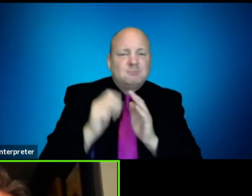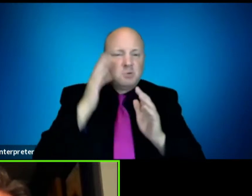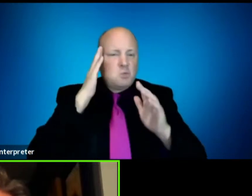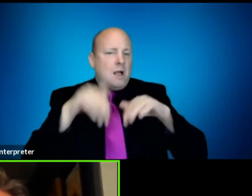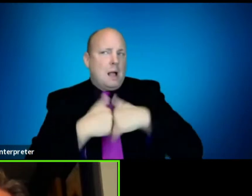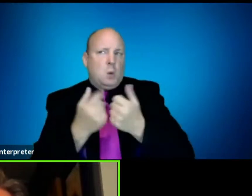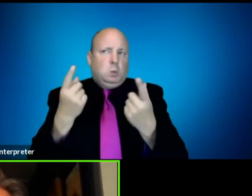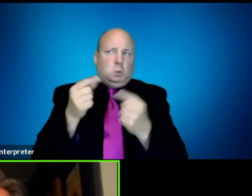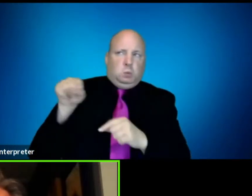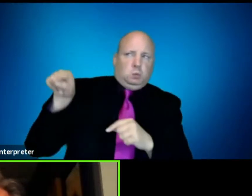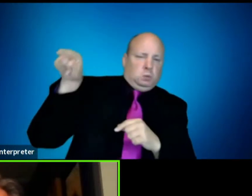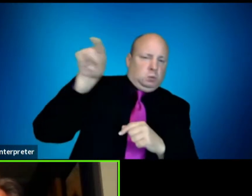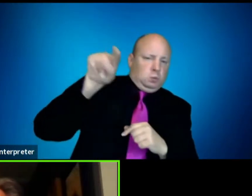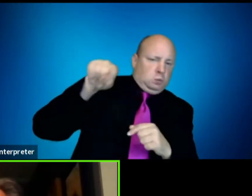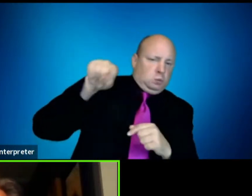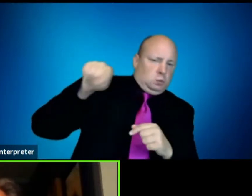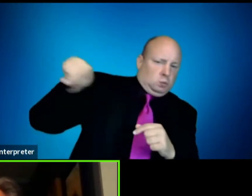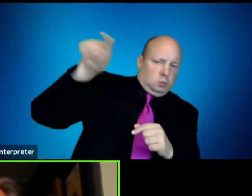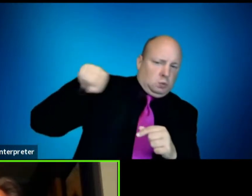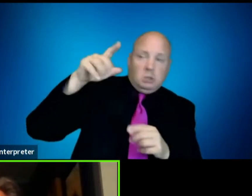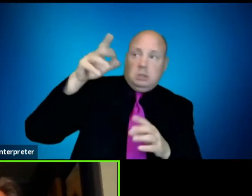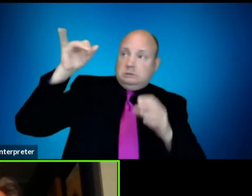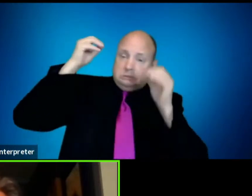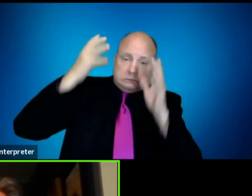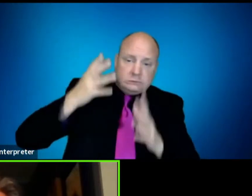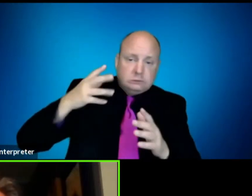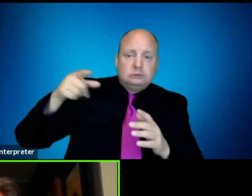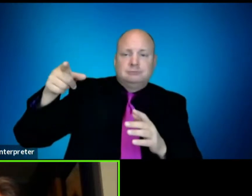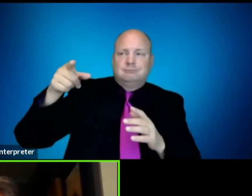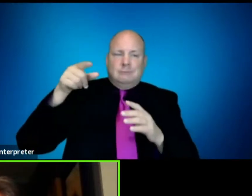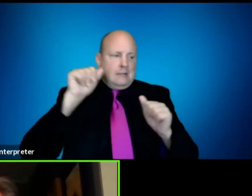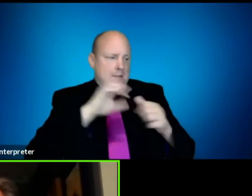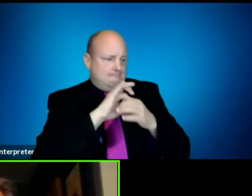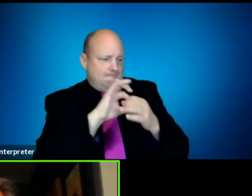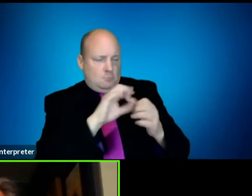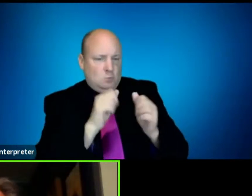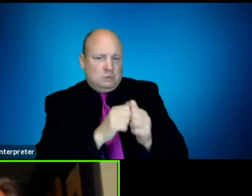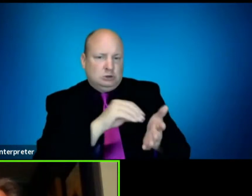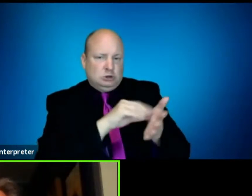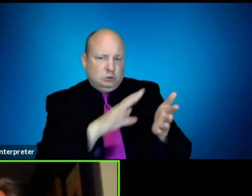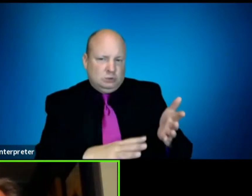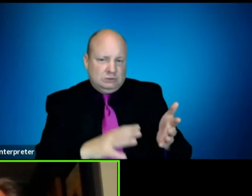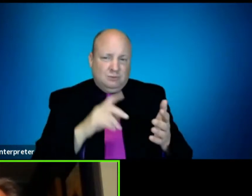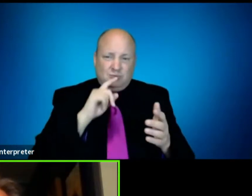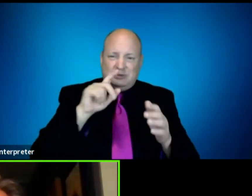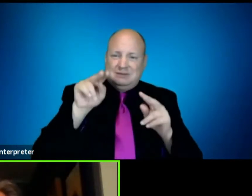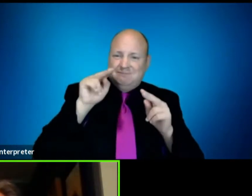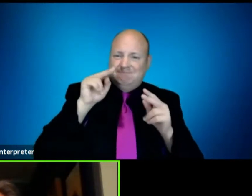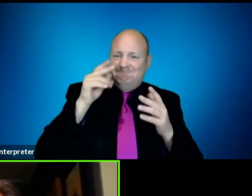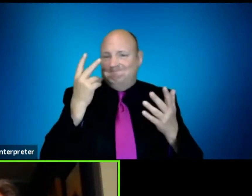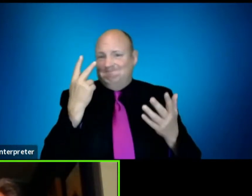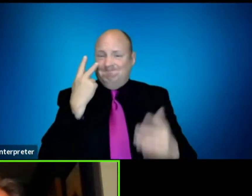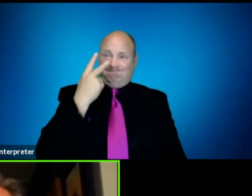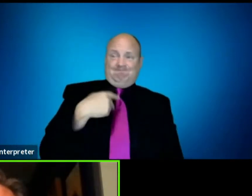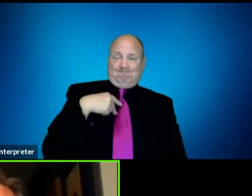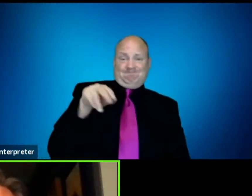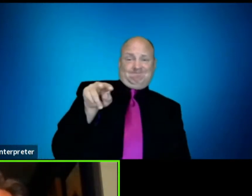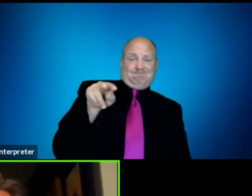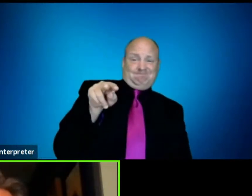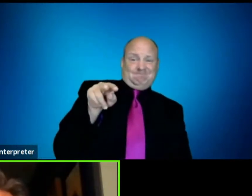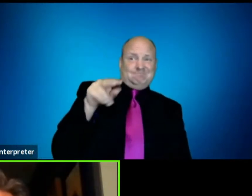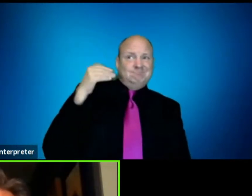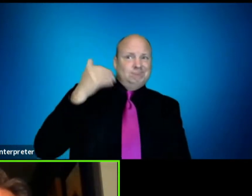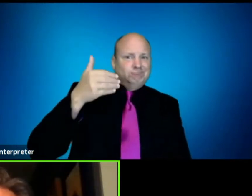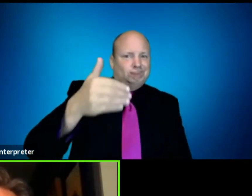and teachers' days. So yes, we're going to continue to see this, but we can minimize that, but we all have to come together.